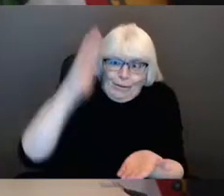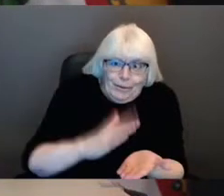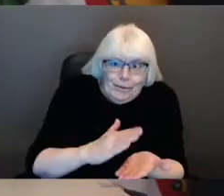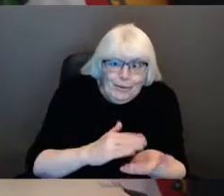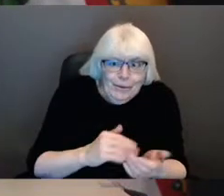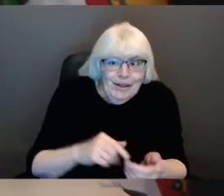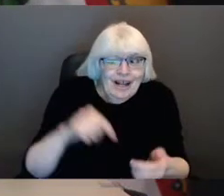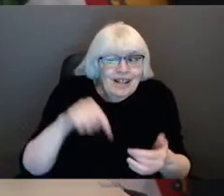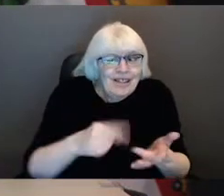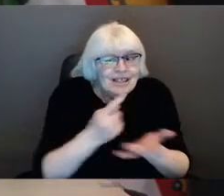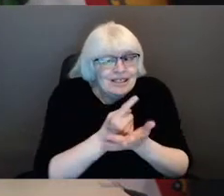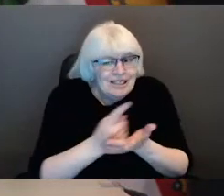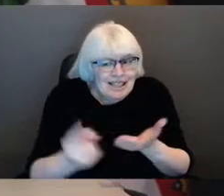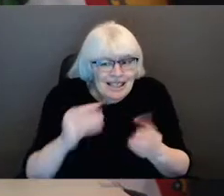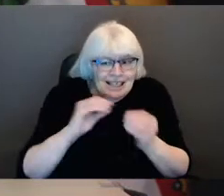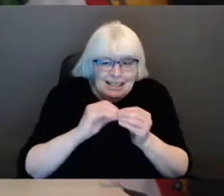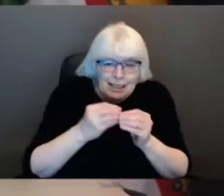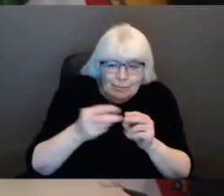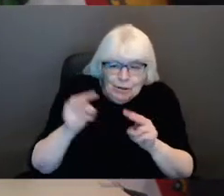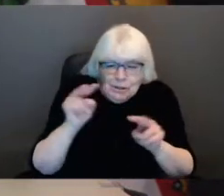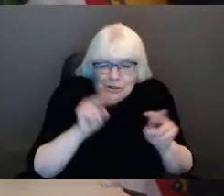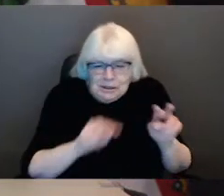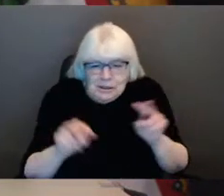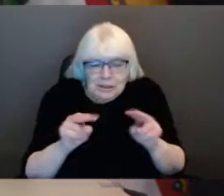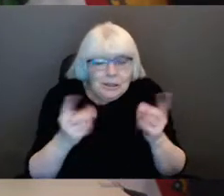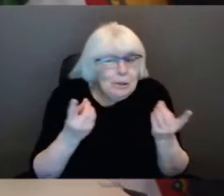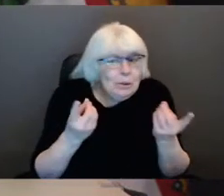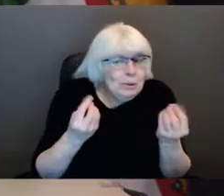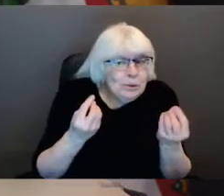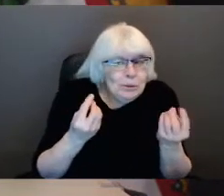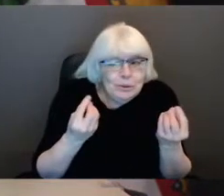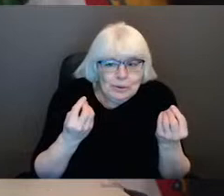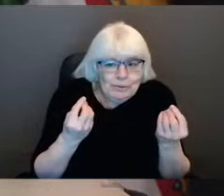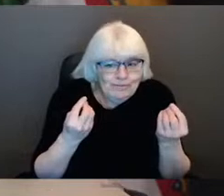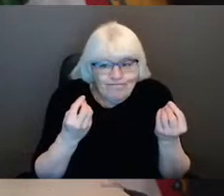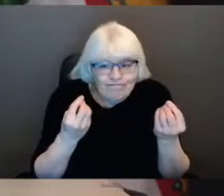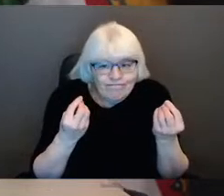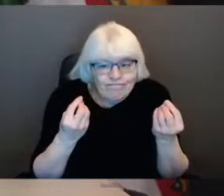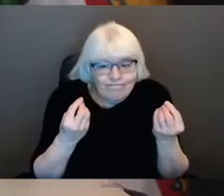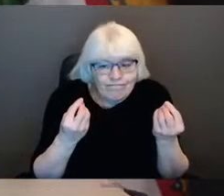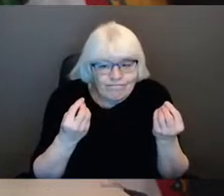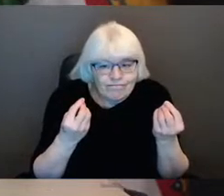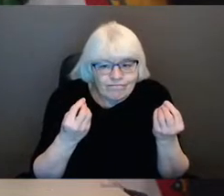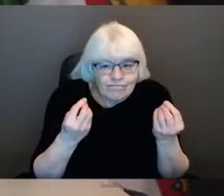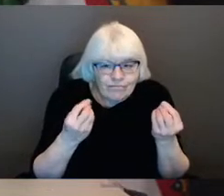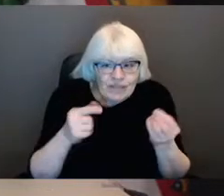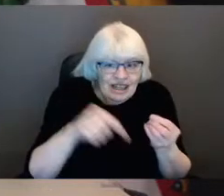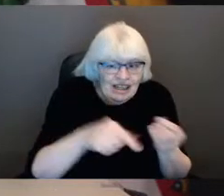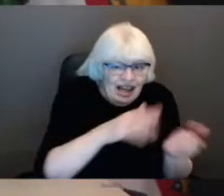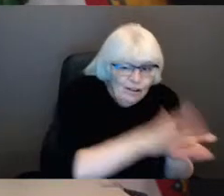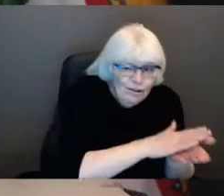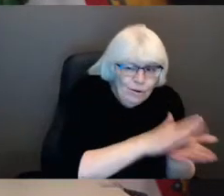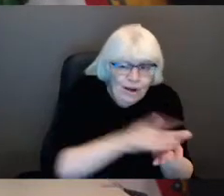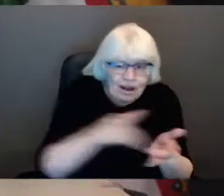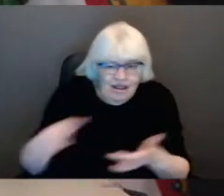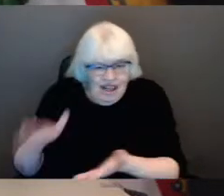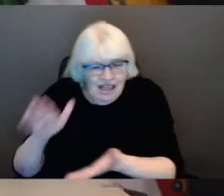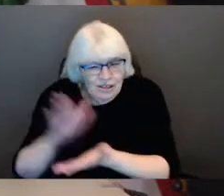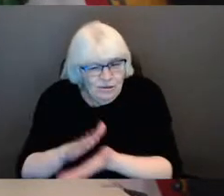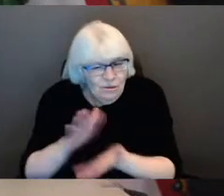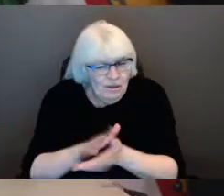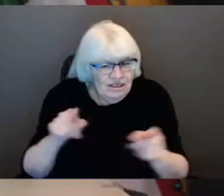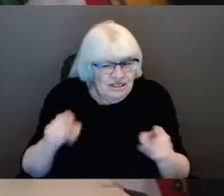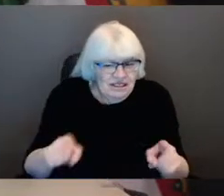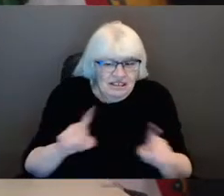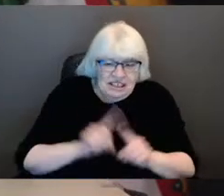what more can we do? Is there any consistency with why School A and School B are this and School C is that? So it